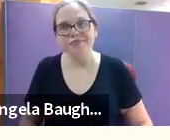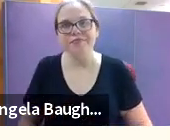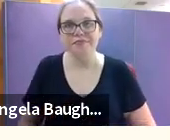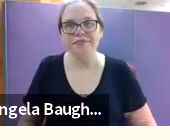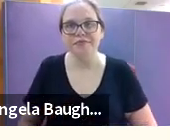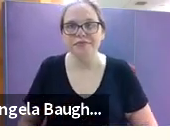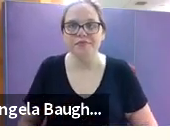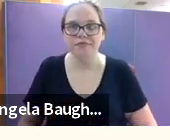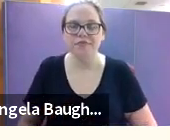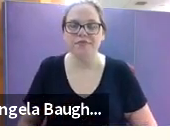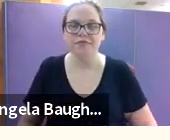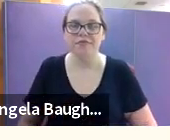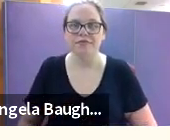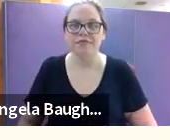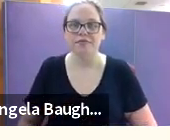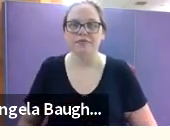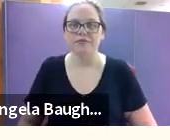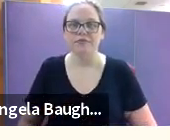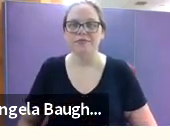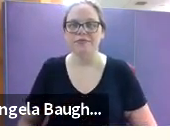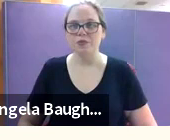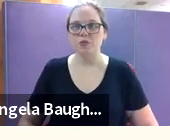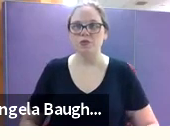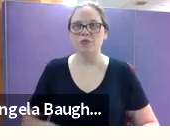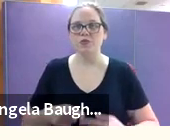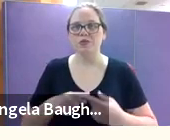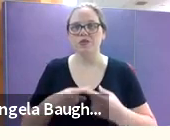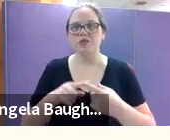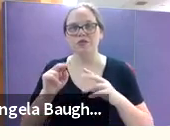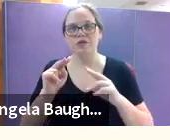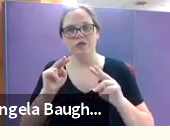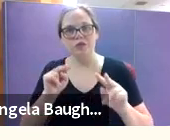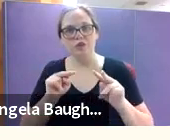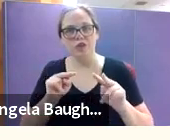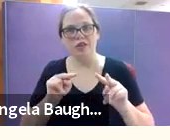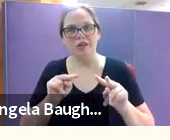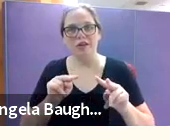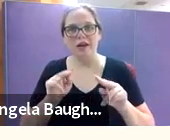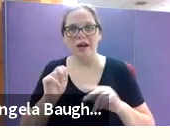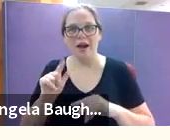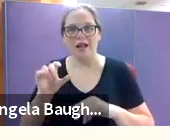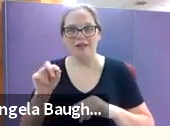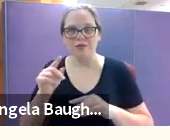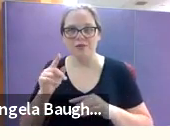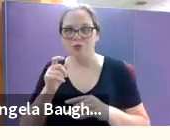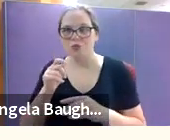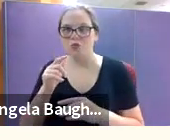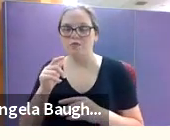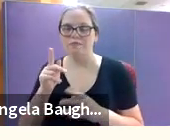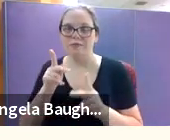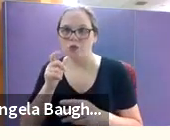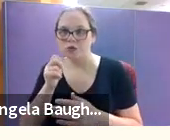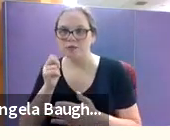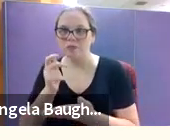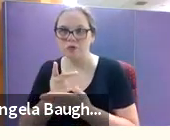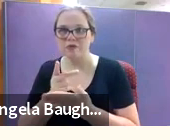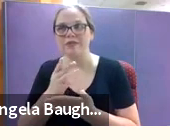We're looking at the allocations and a list of people that have been approved for an allocation. There's still some